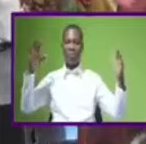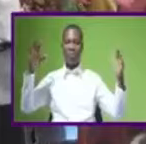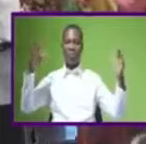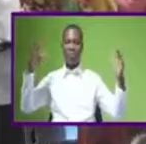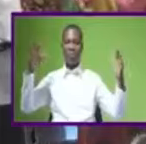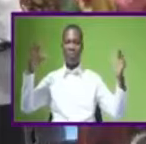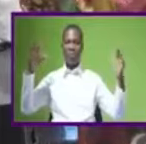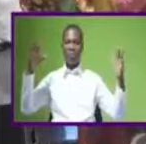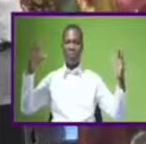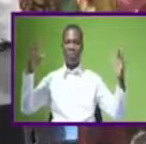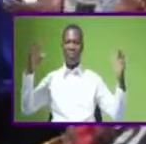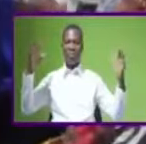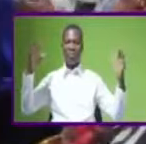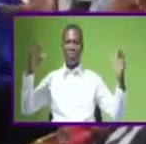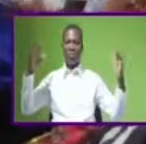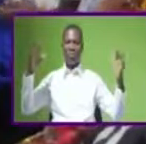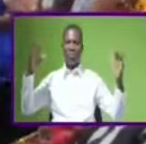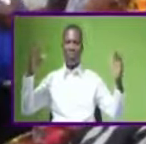Yes.